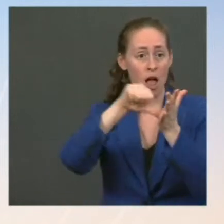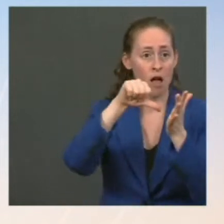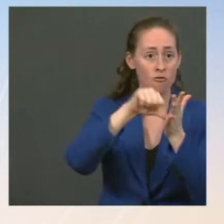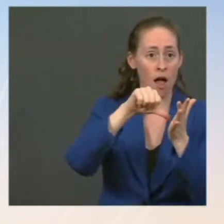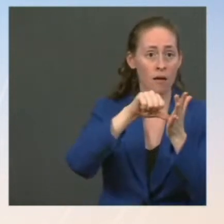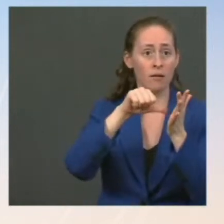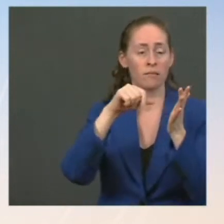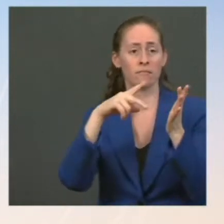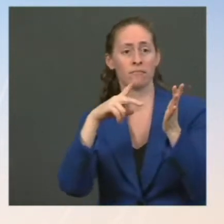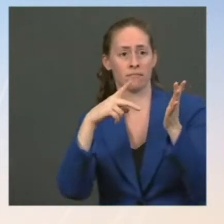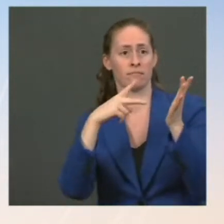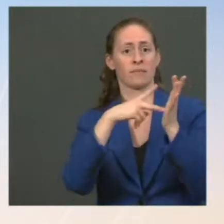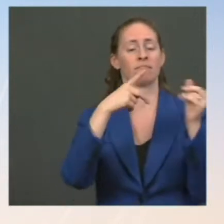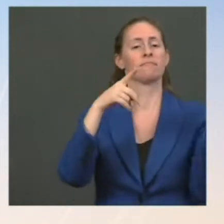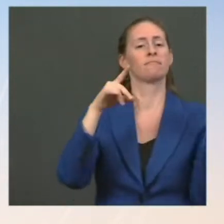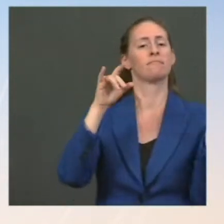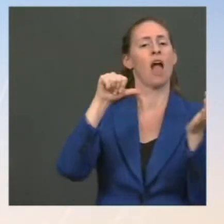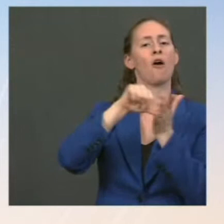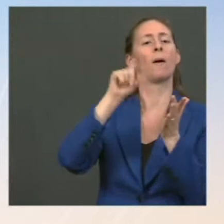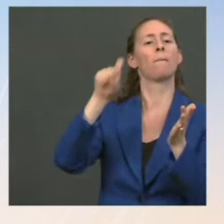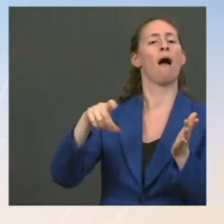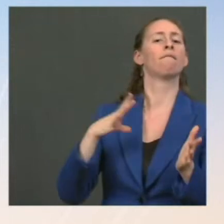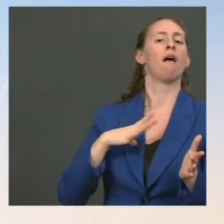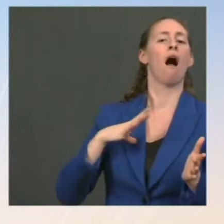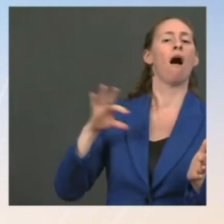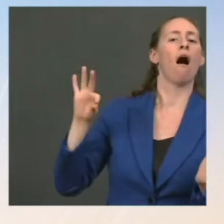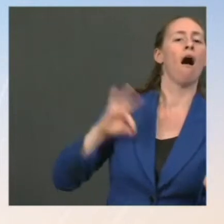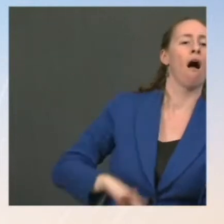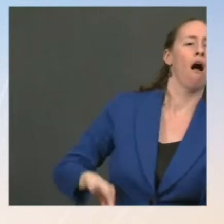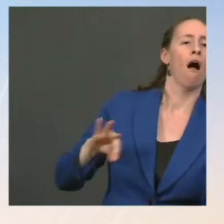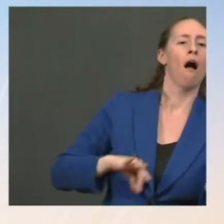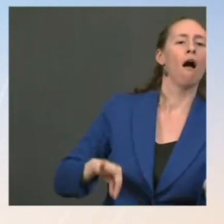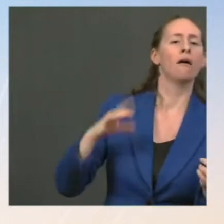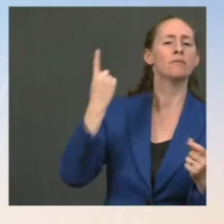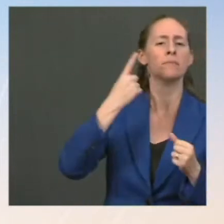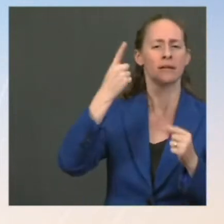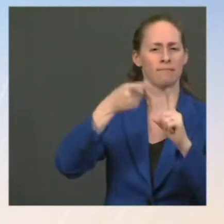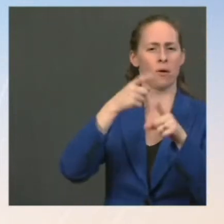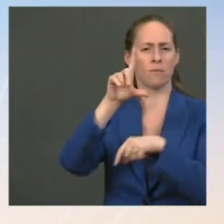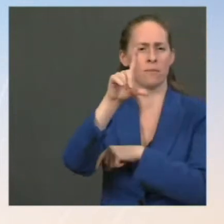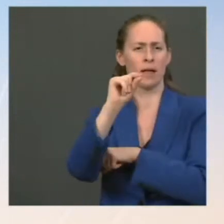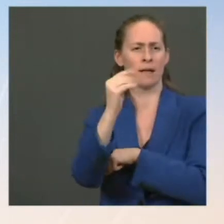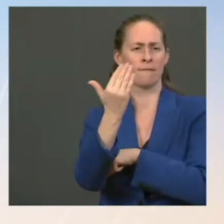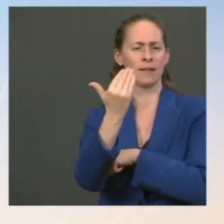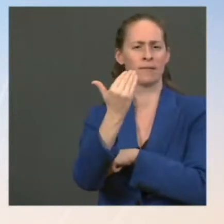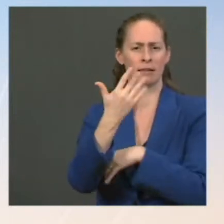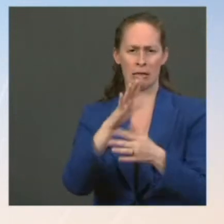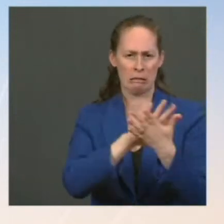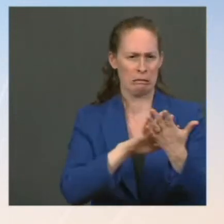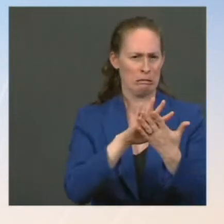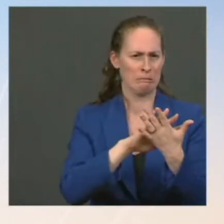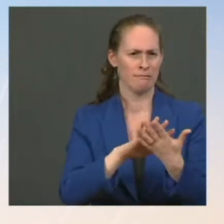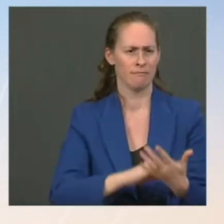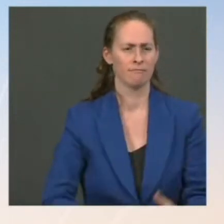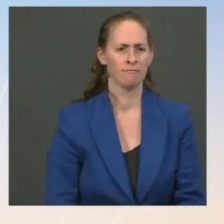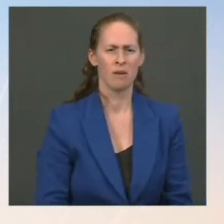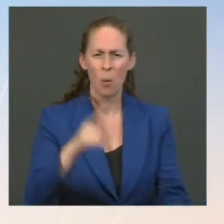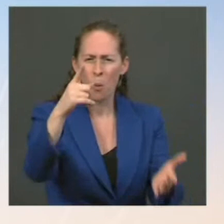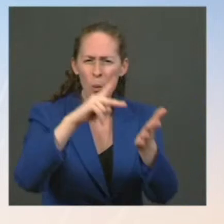got back after the 2015 agreement was reached? You mean receive more benefits